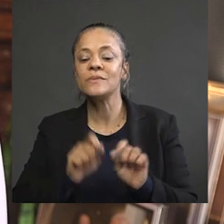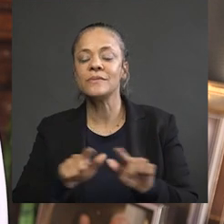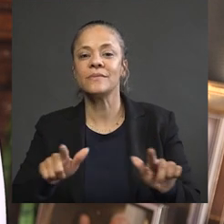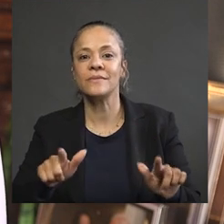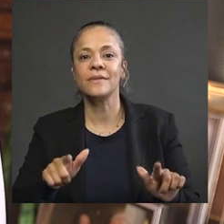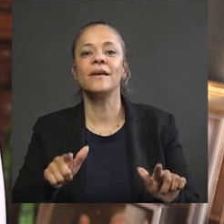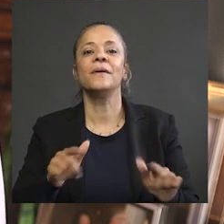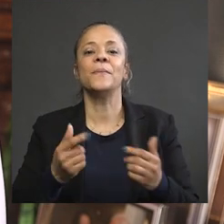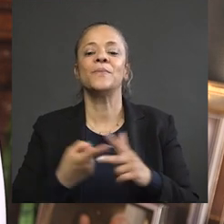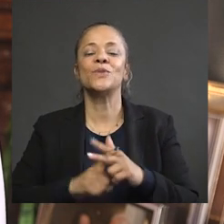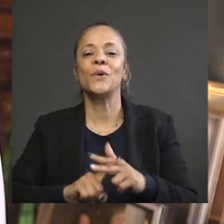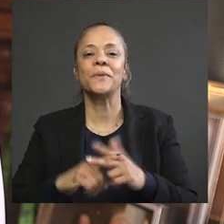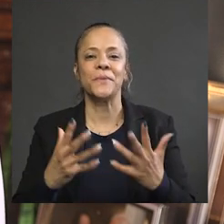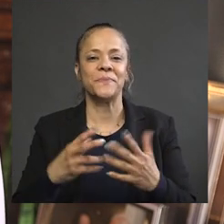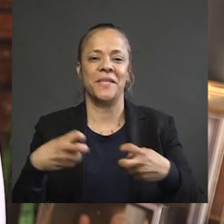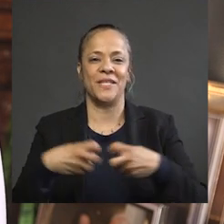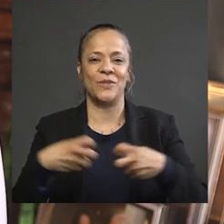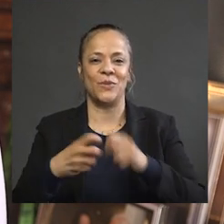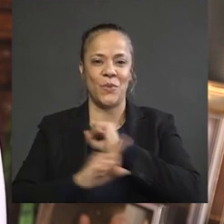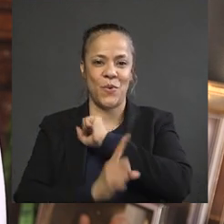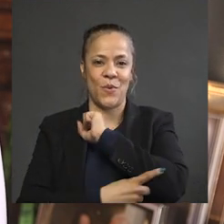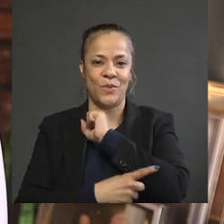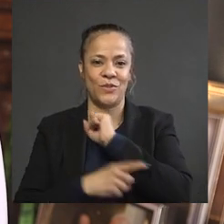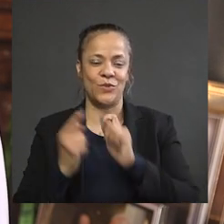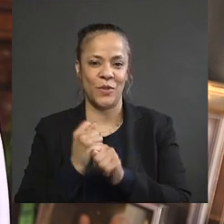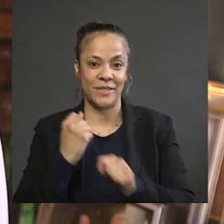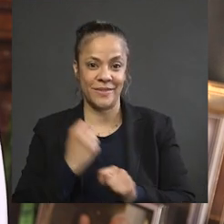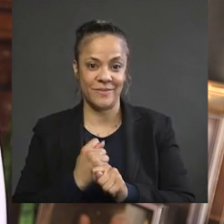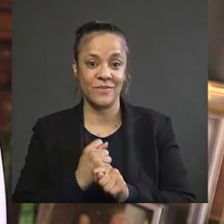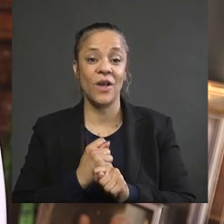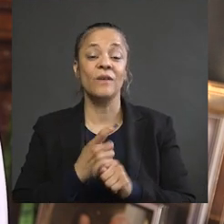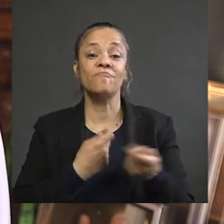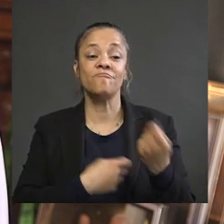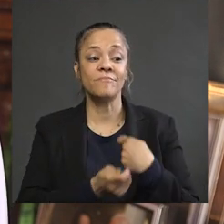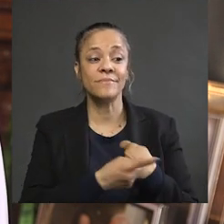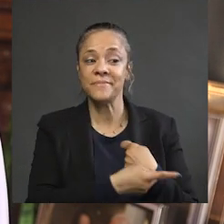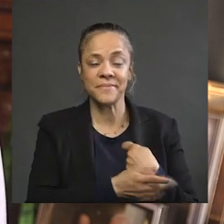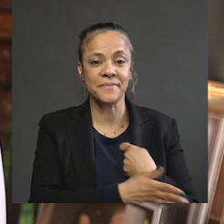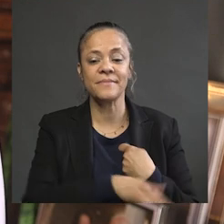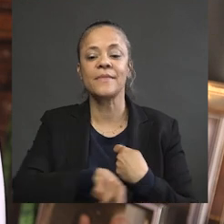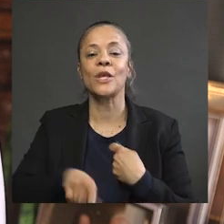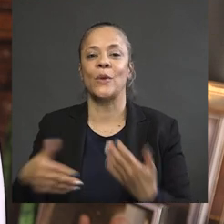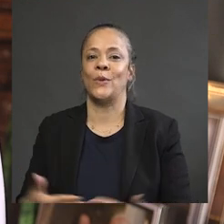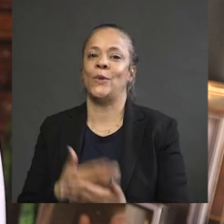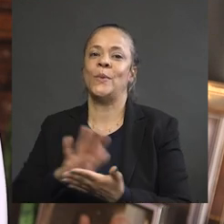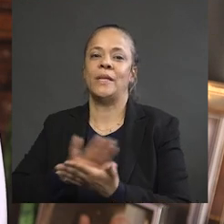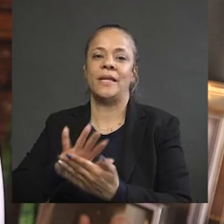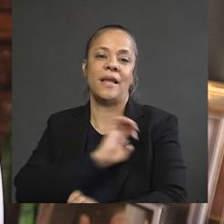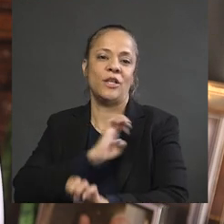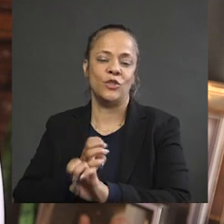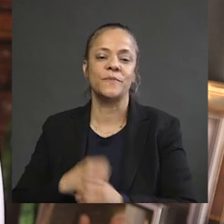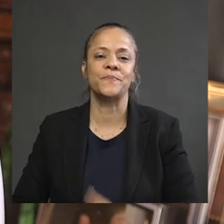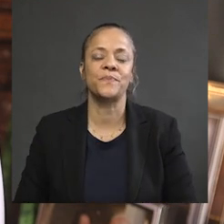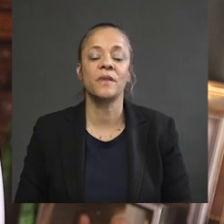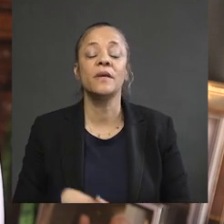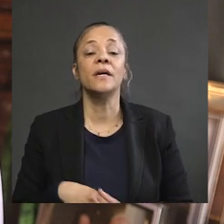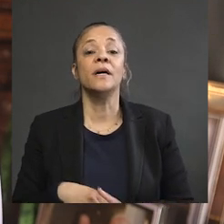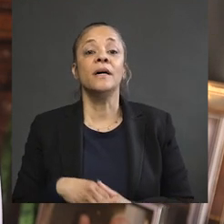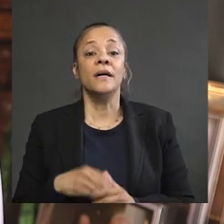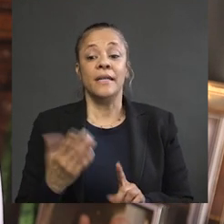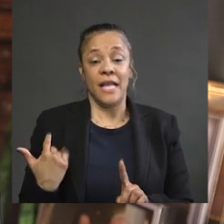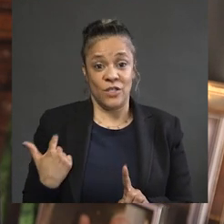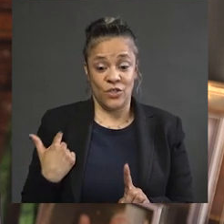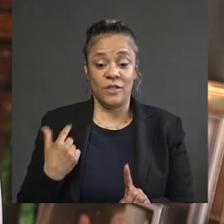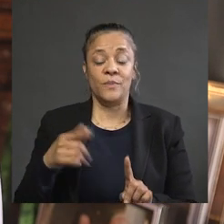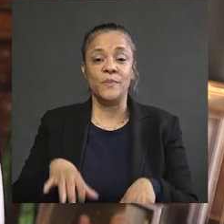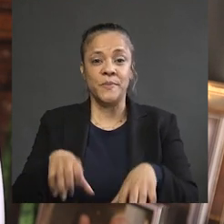deploy electric garbage trucks in the coming months, replacing our worst polluting vehicles with clean energy. Last year, we took our efforts